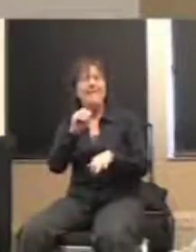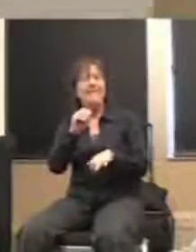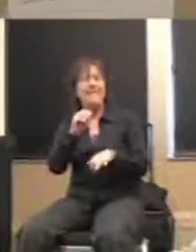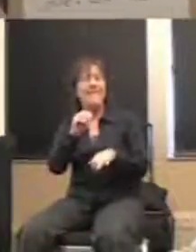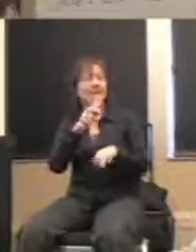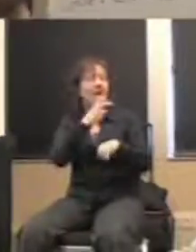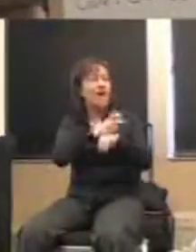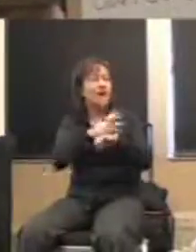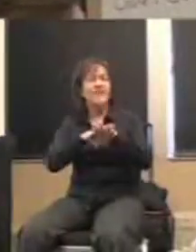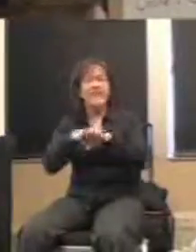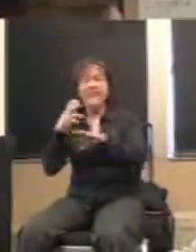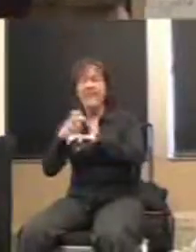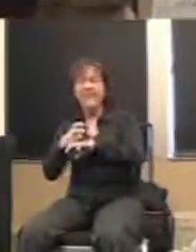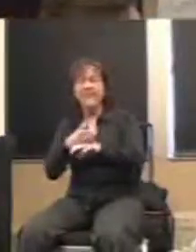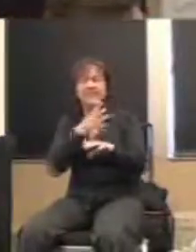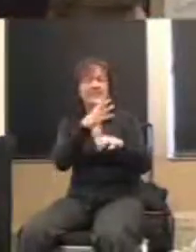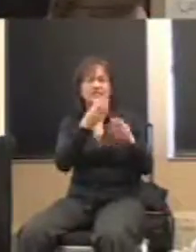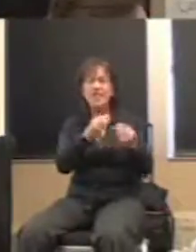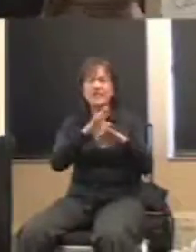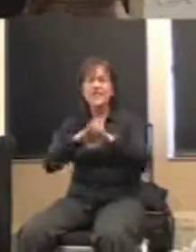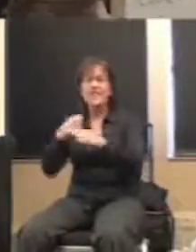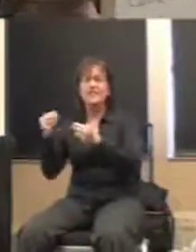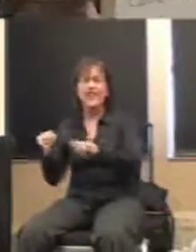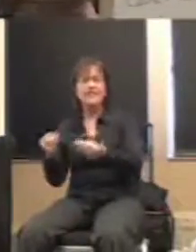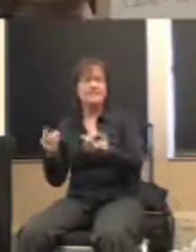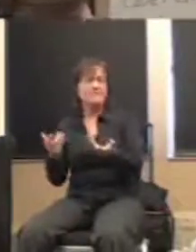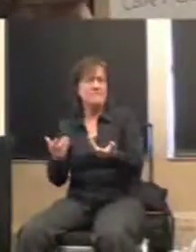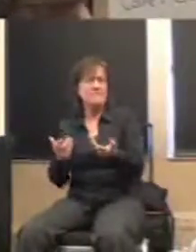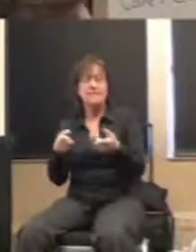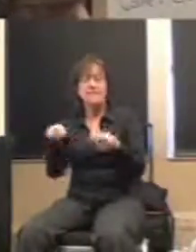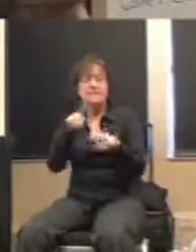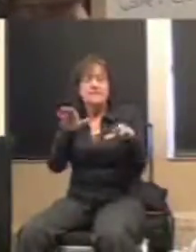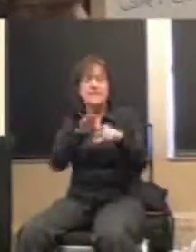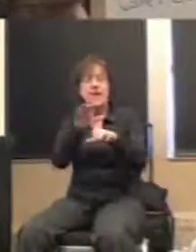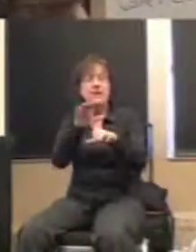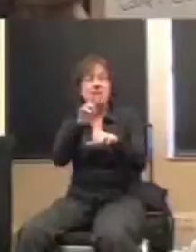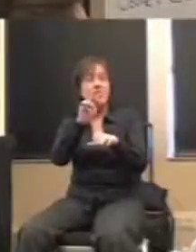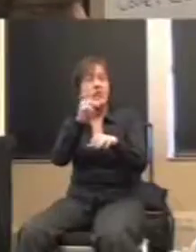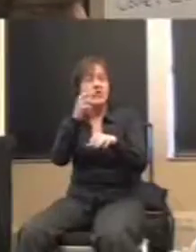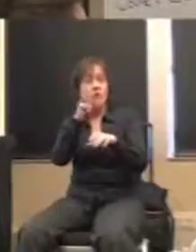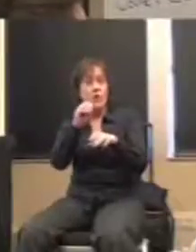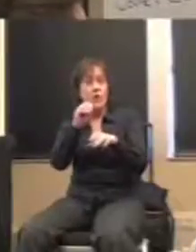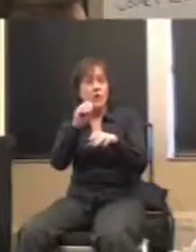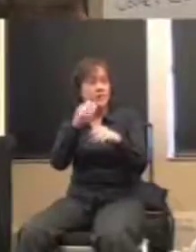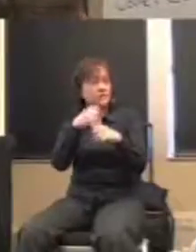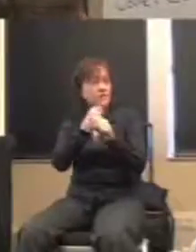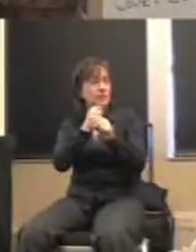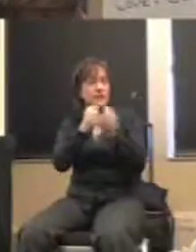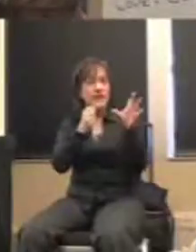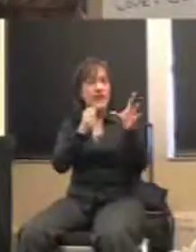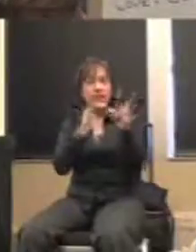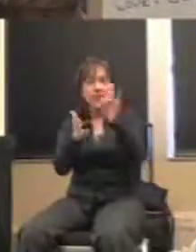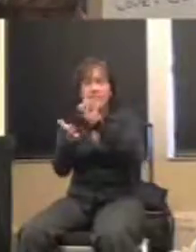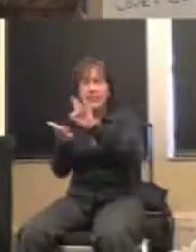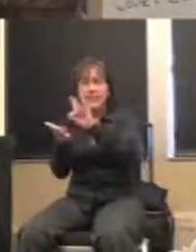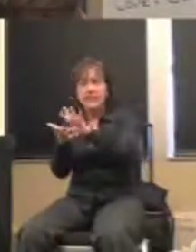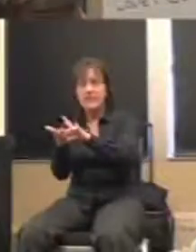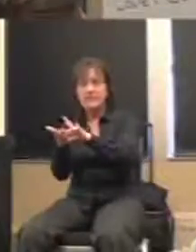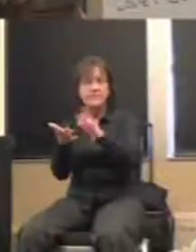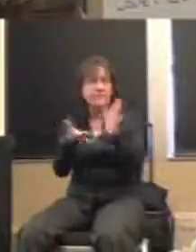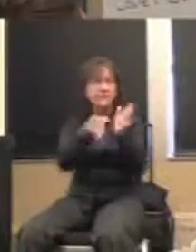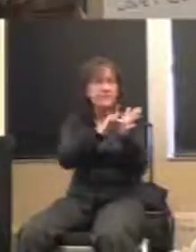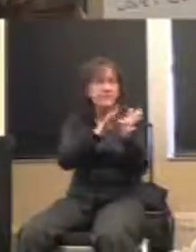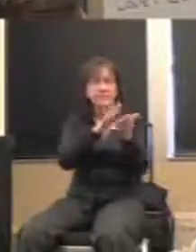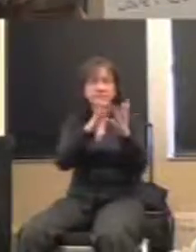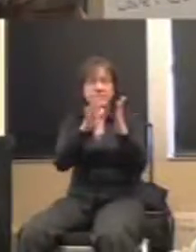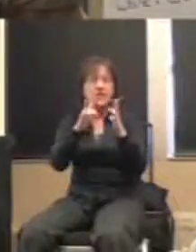on soft. you've probably done Otherwise, Velcro you'll wear in your your classrooms, icons. but you will have the worst